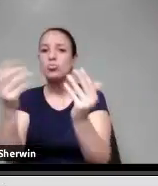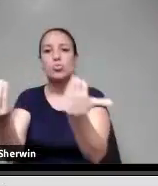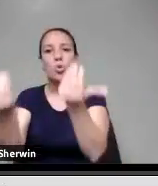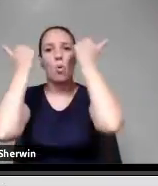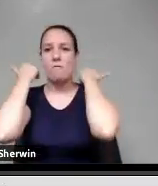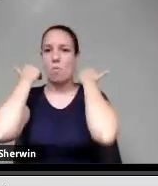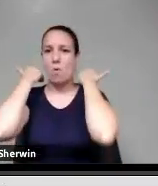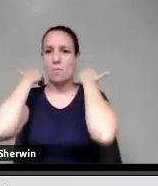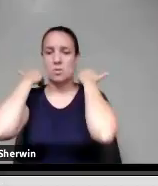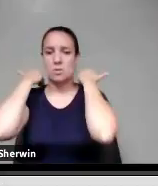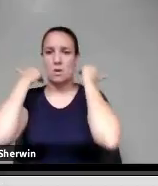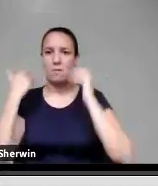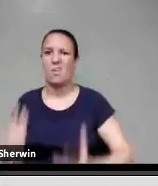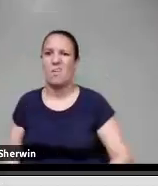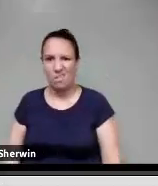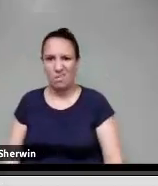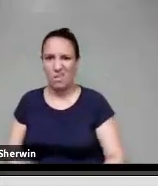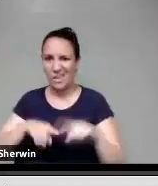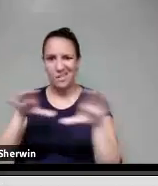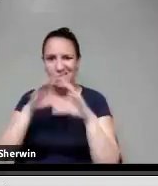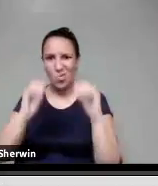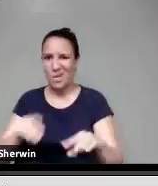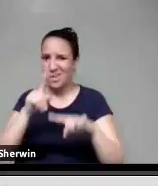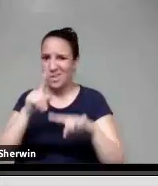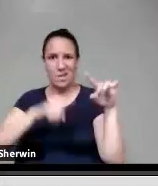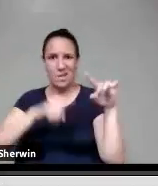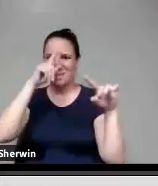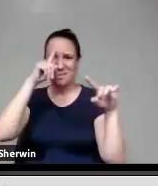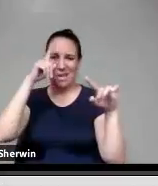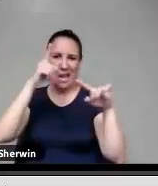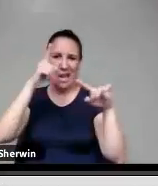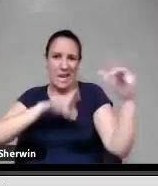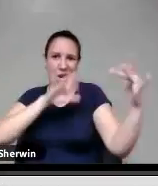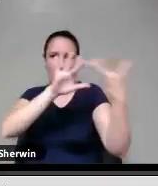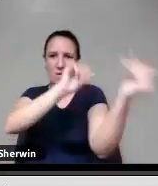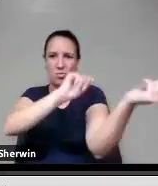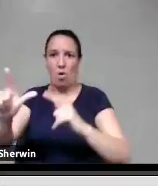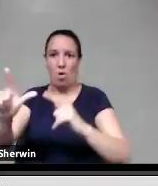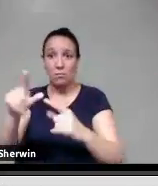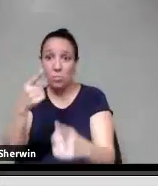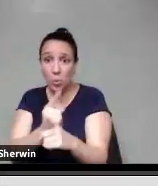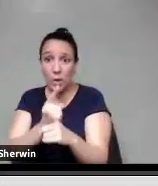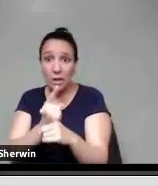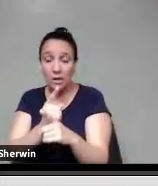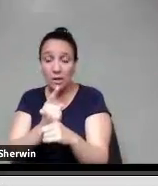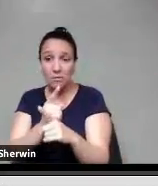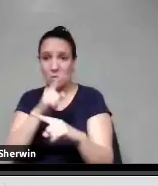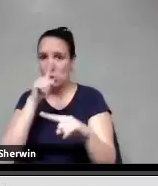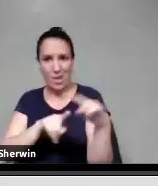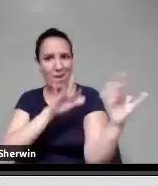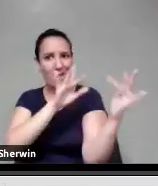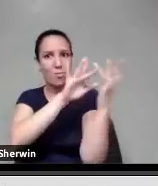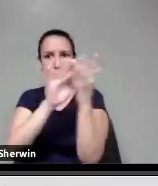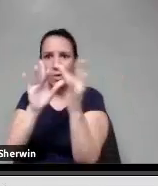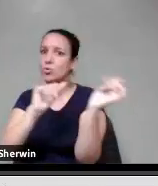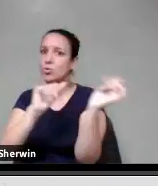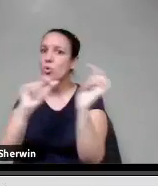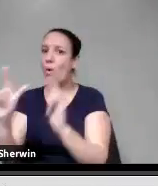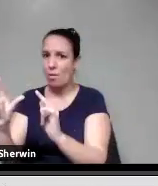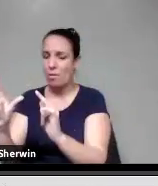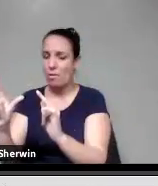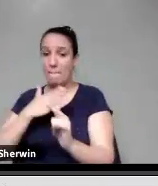I might as well not do anything because there's no way I can reach all these people. You're right. There isn't any way you can reach all these people. My hope for you today